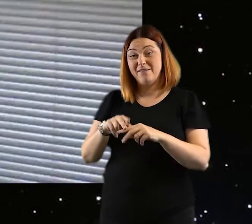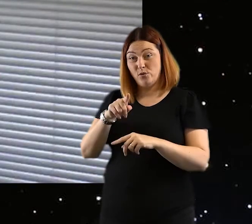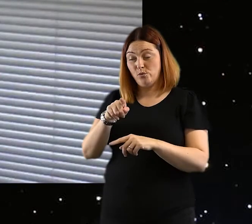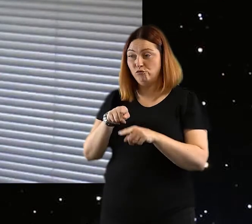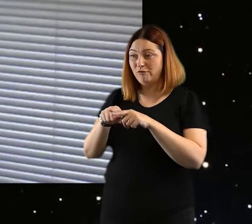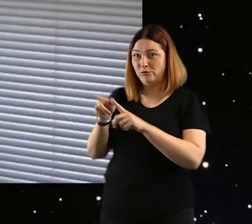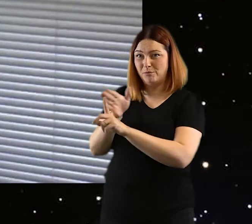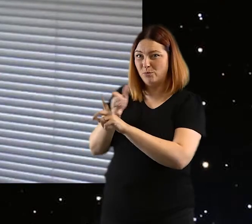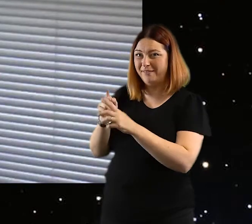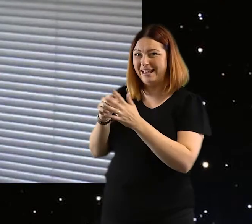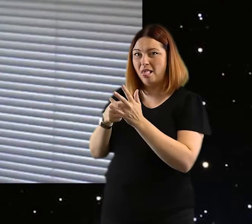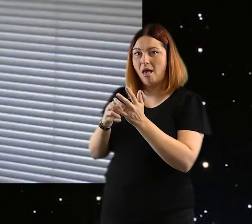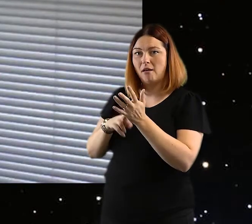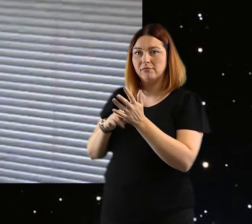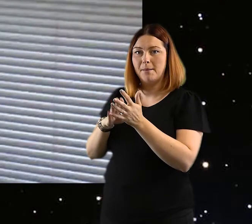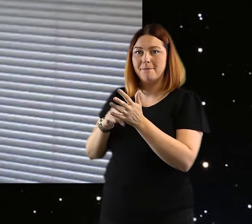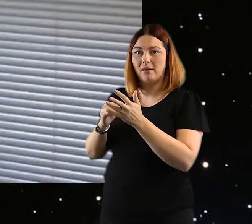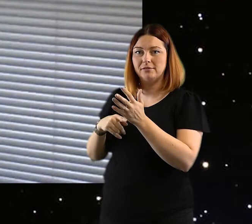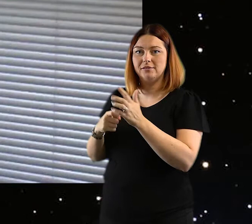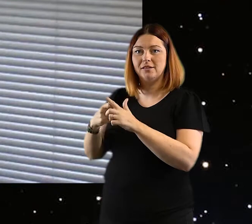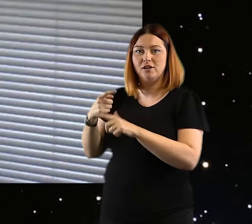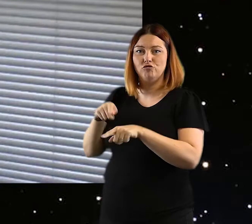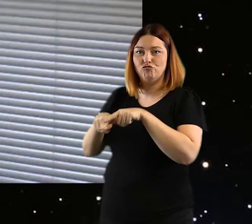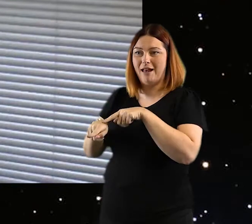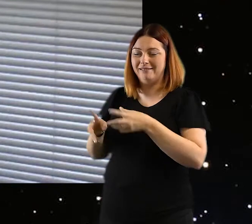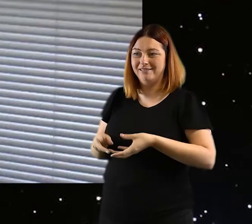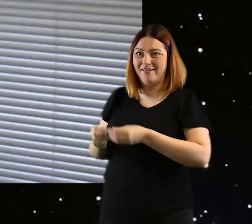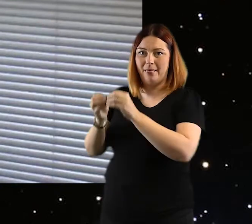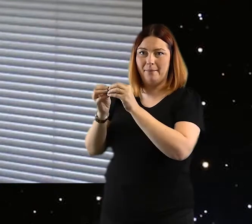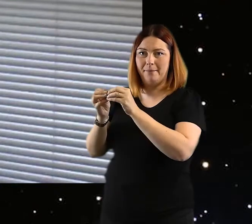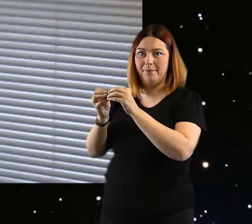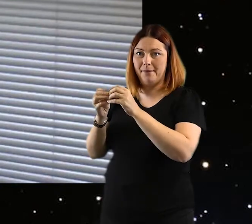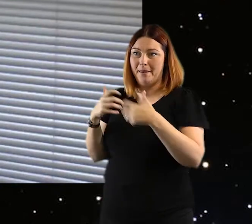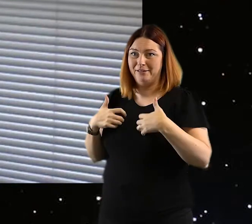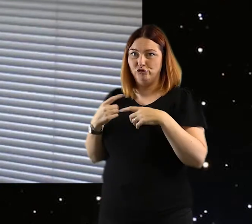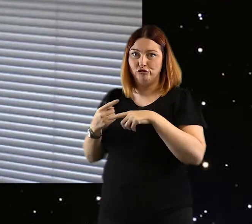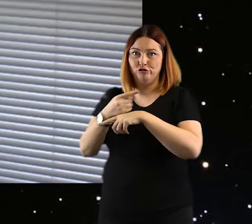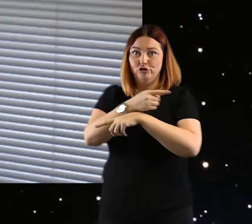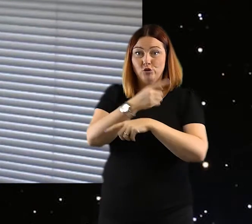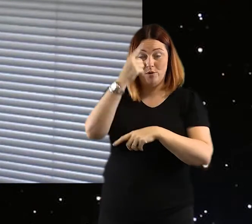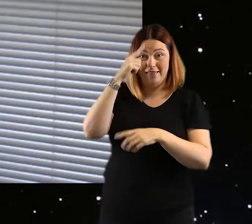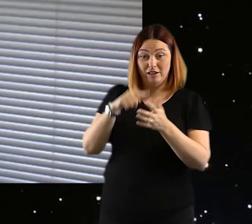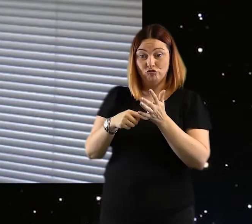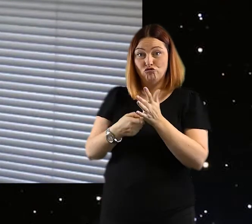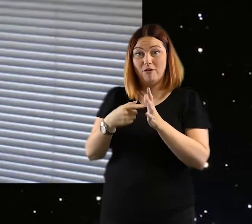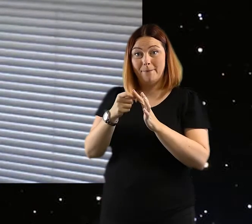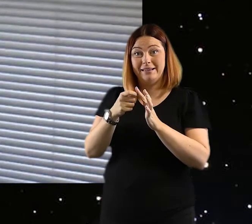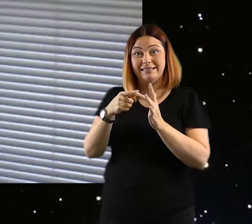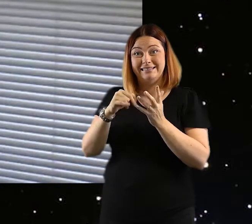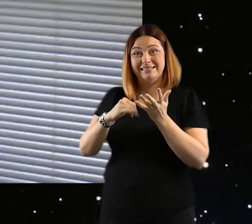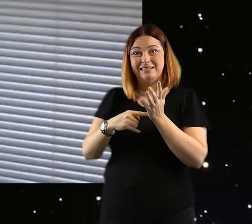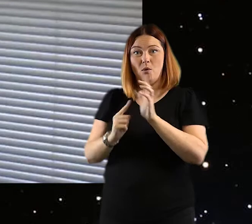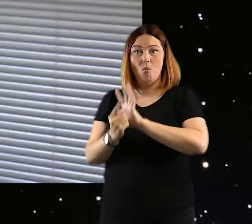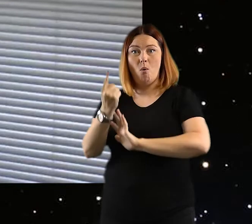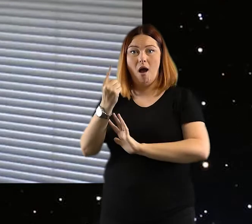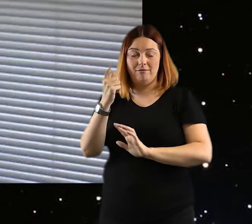so if you were trying to persuade Elon Musk to develop an interstellar planetary mission, do you think Trappist-1